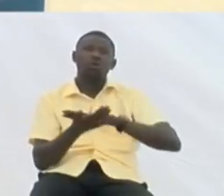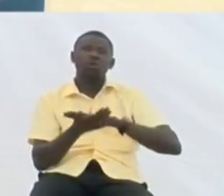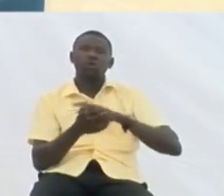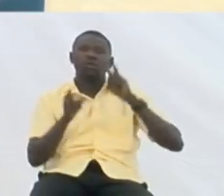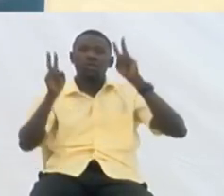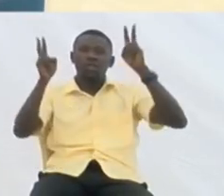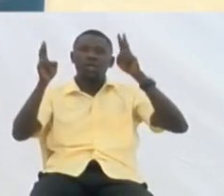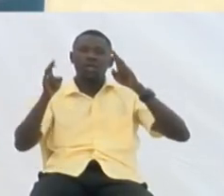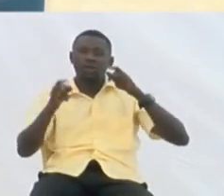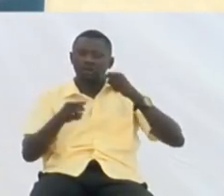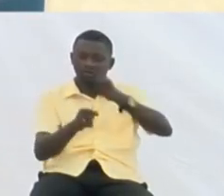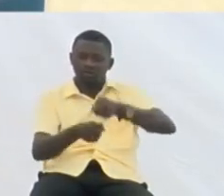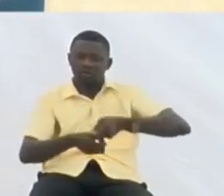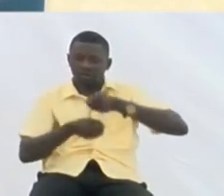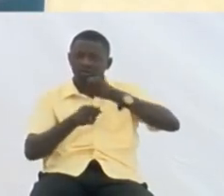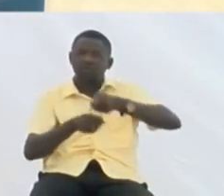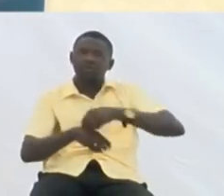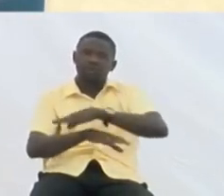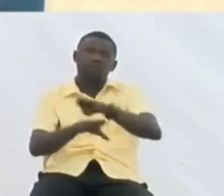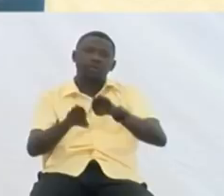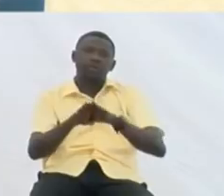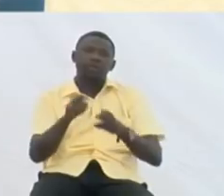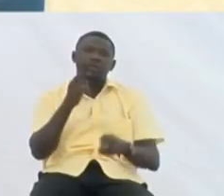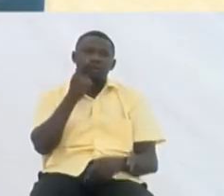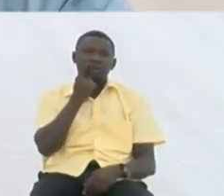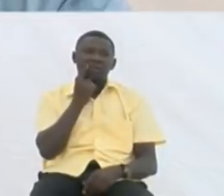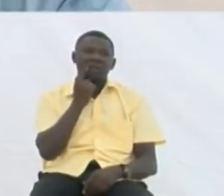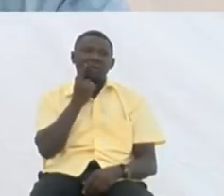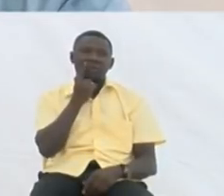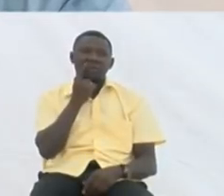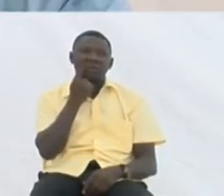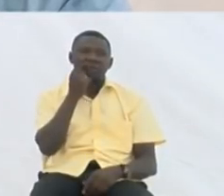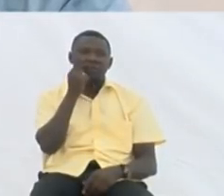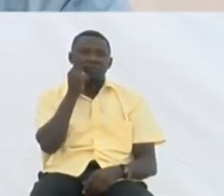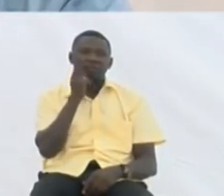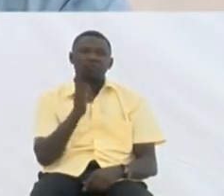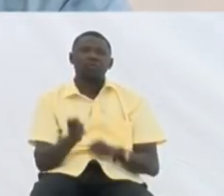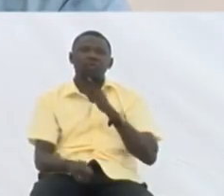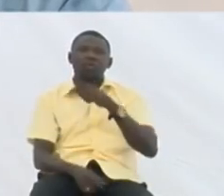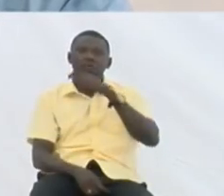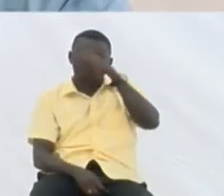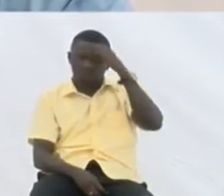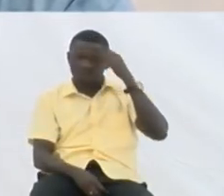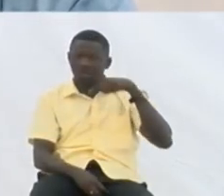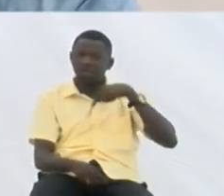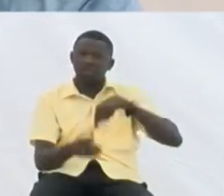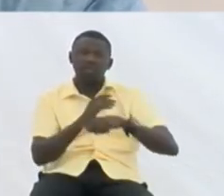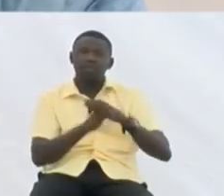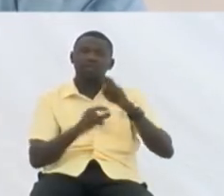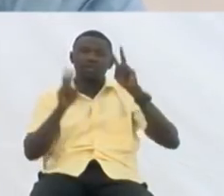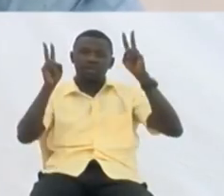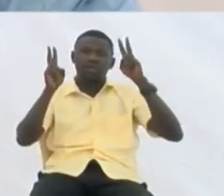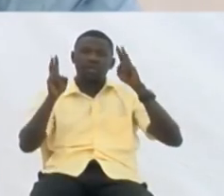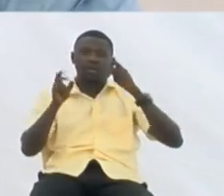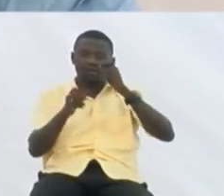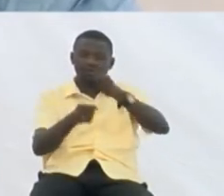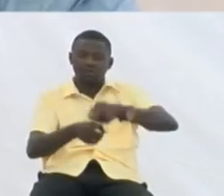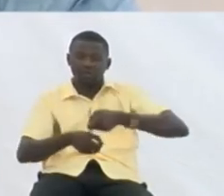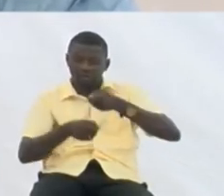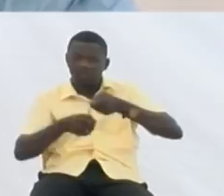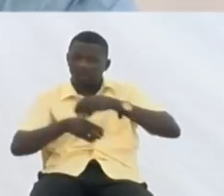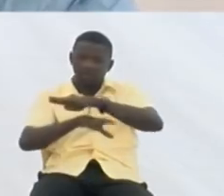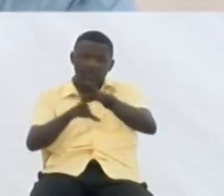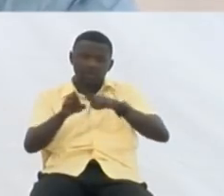farms. But that work in Yaya Jame's farm in Kanilai, did you used to go